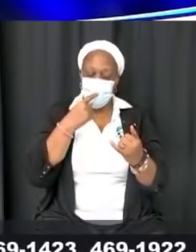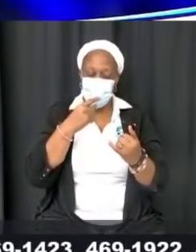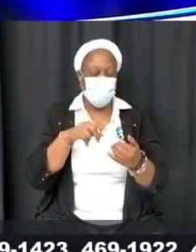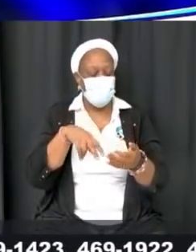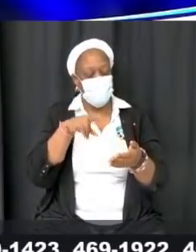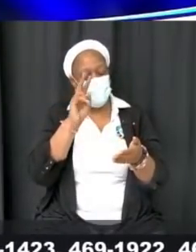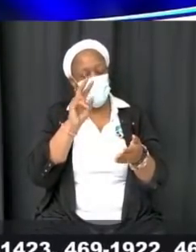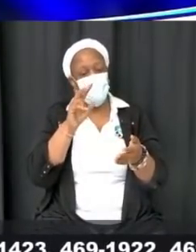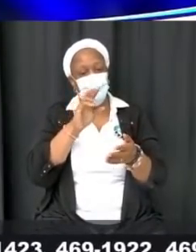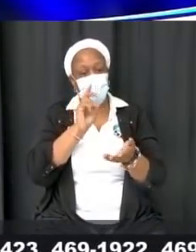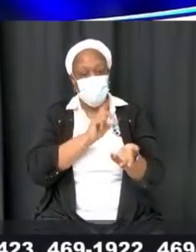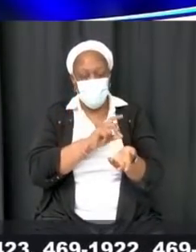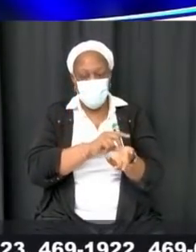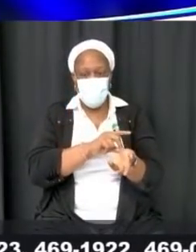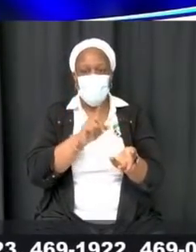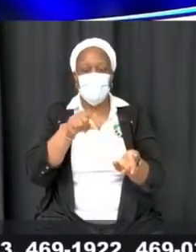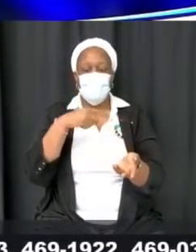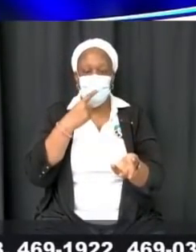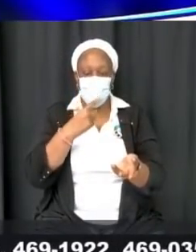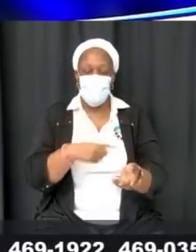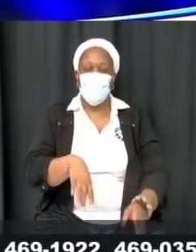presentation that we got